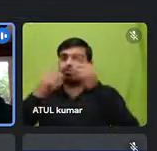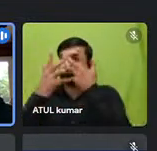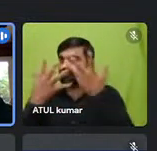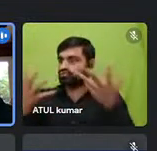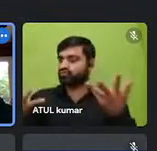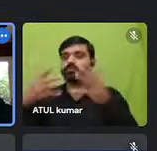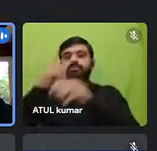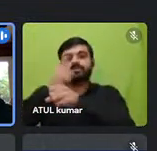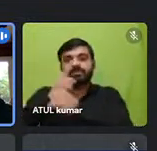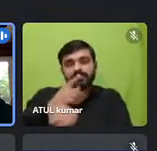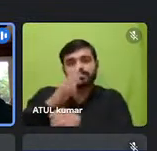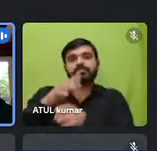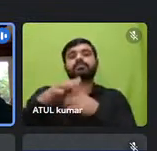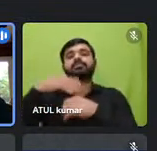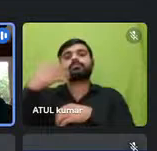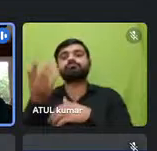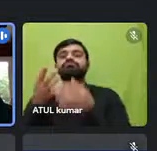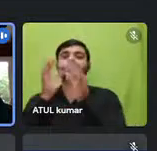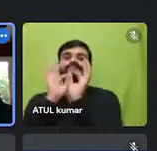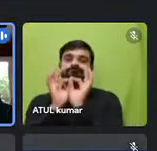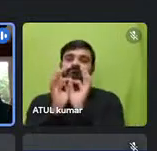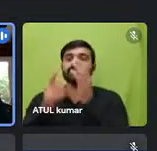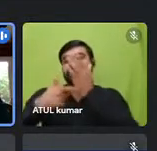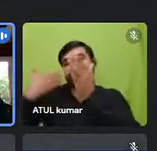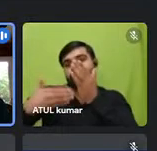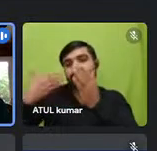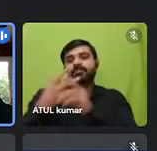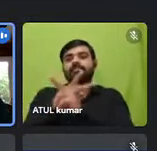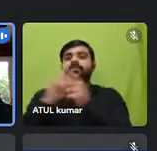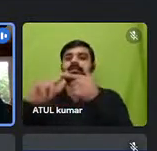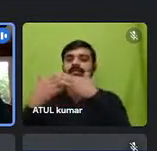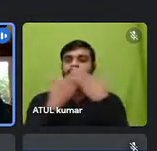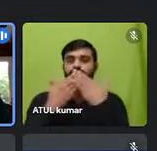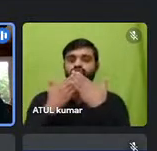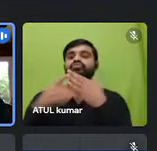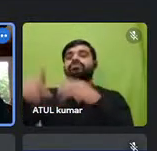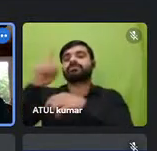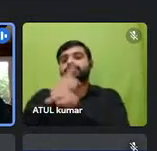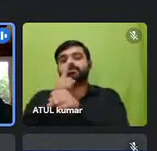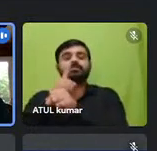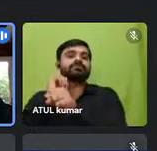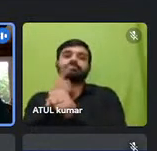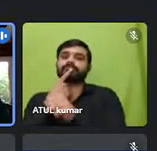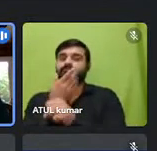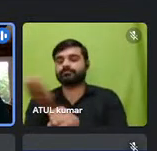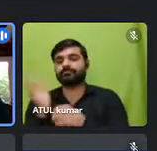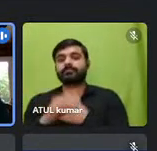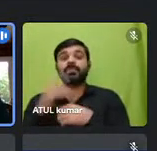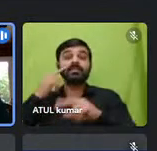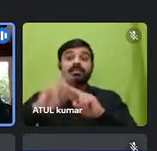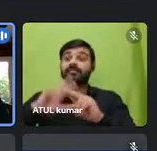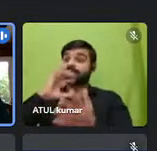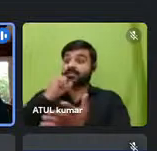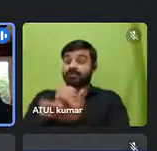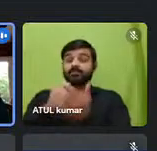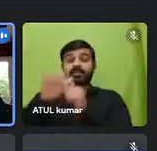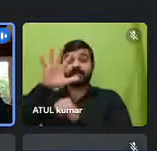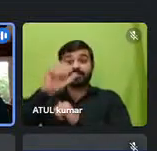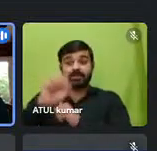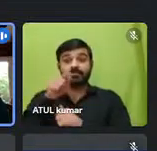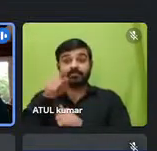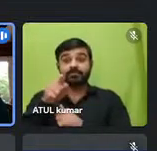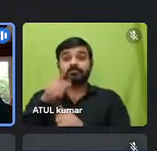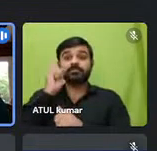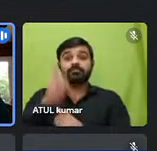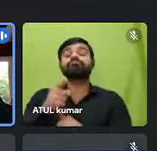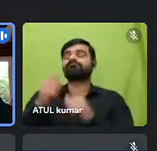for teaching, interpreter training, and education of teachers of the deaf. If you're committed to accessibility, you